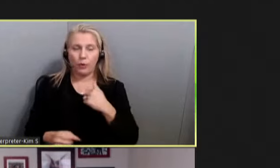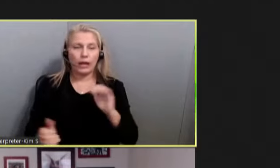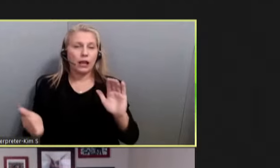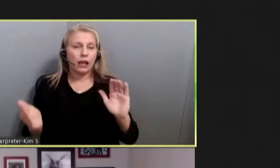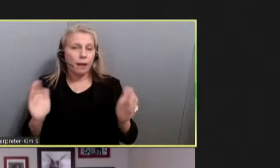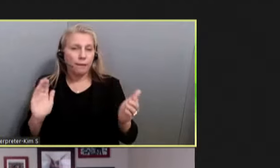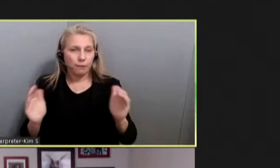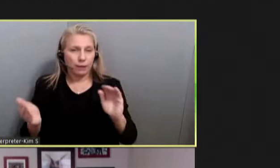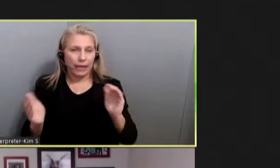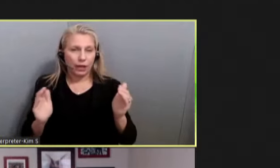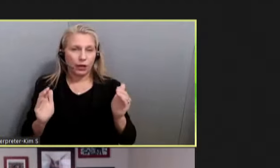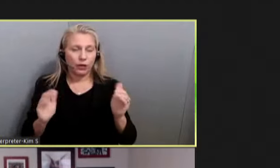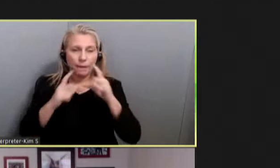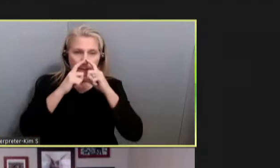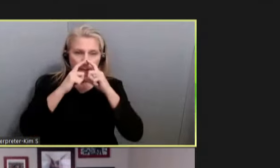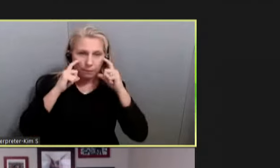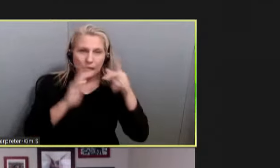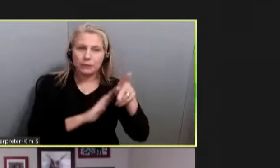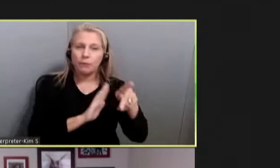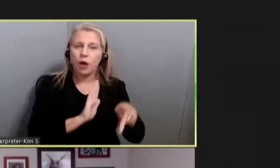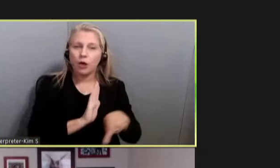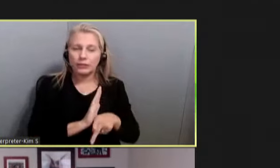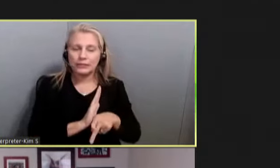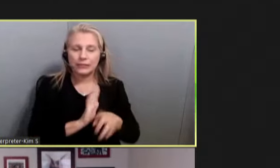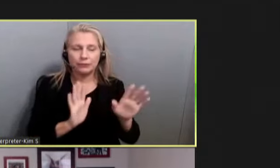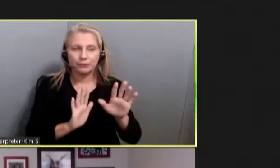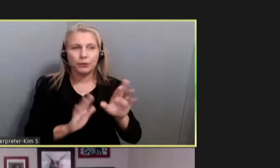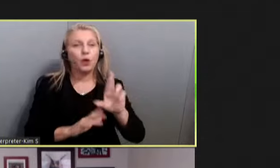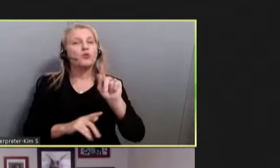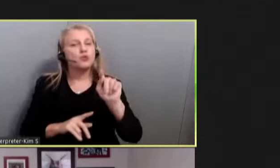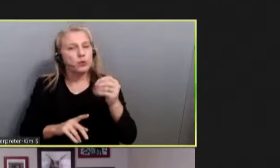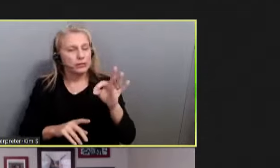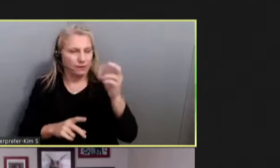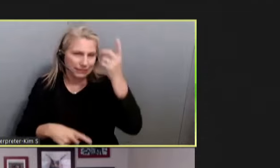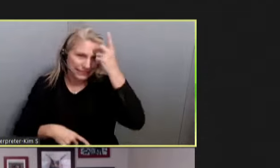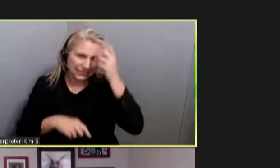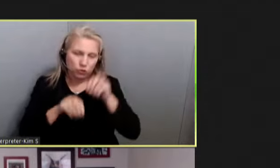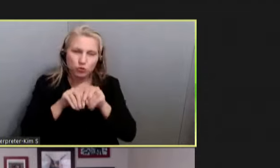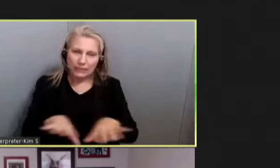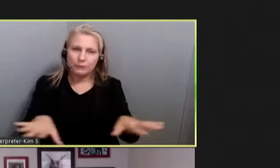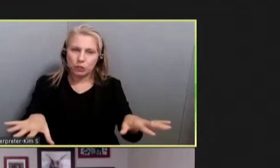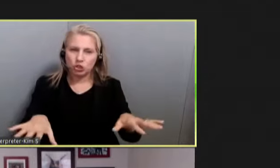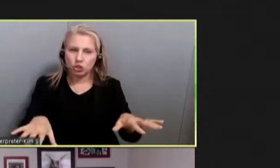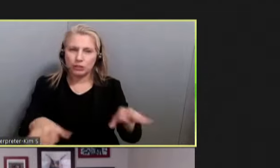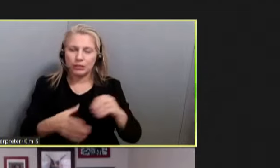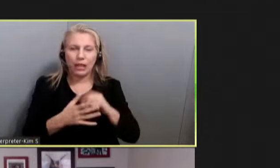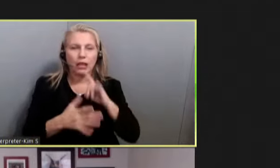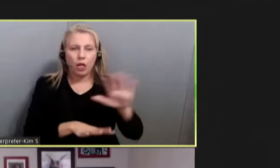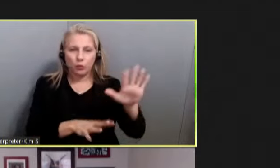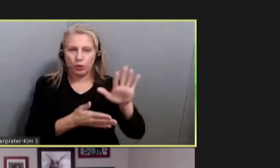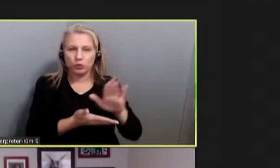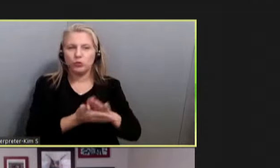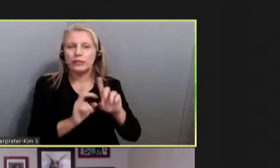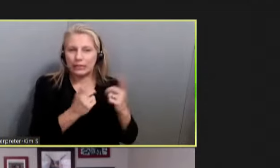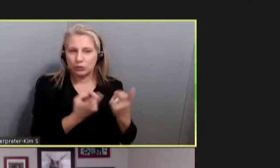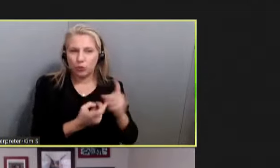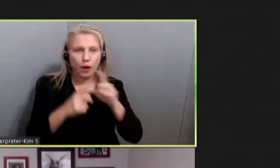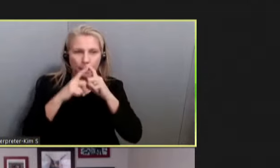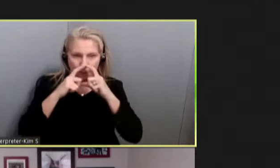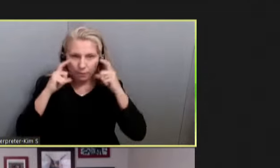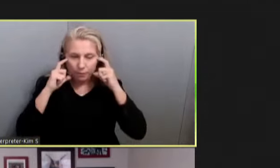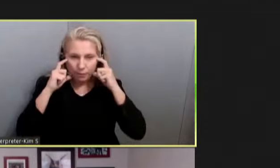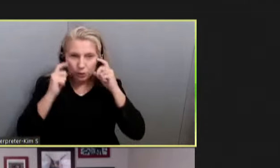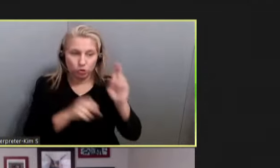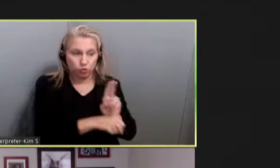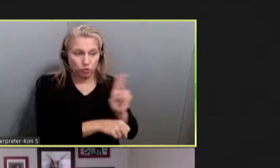compared the mask policy, we compared the rates of disease transmission in Colorado districts where masks were in